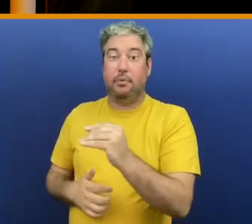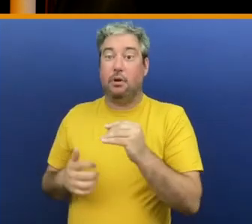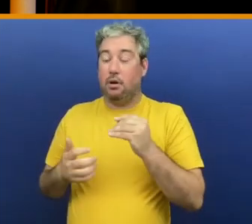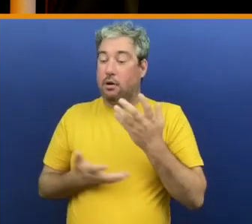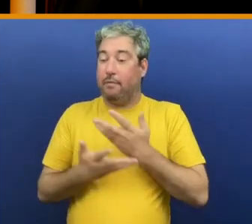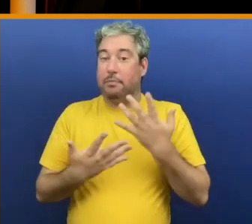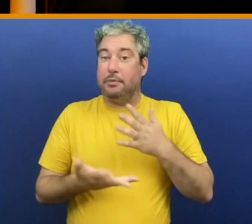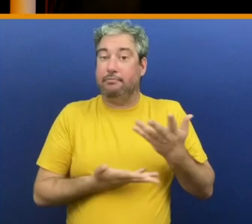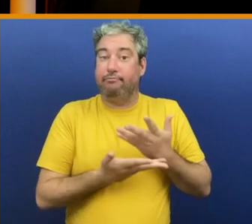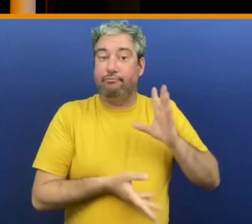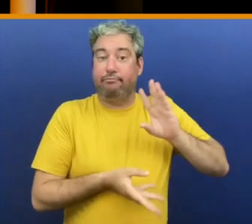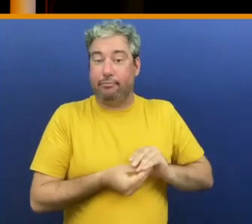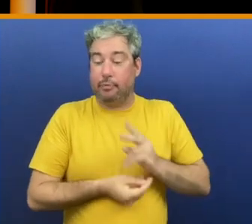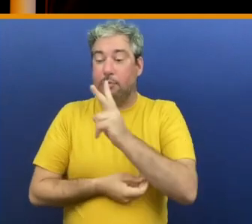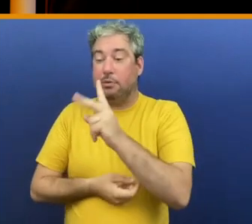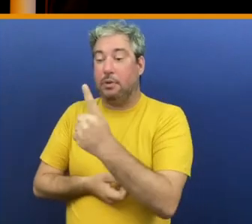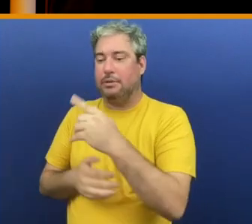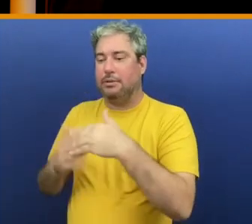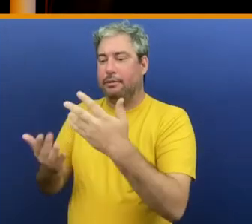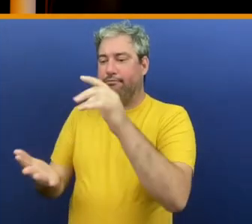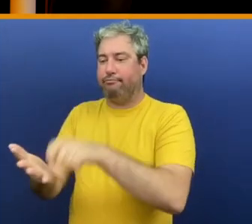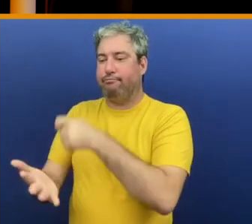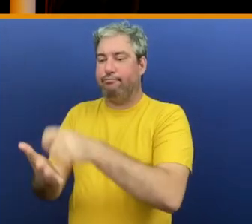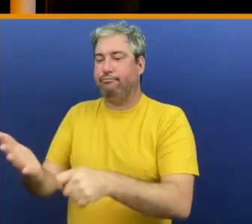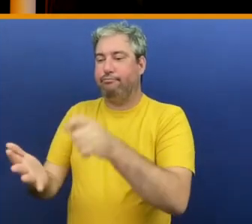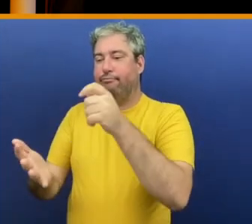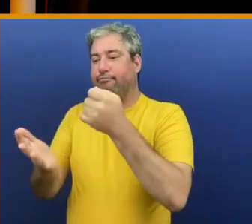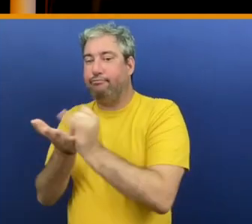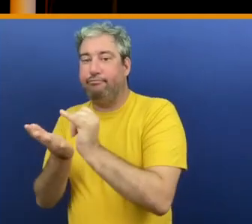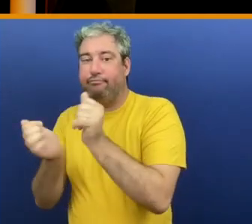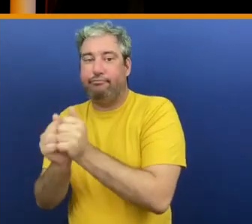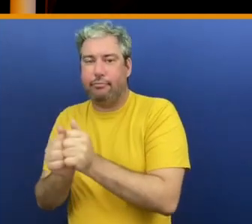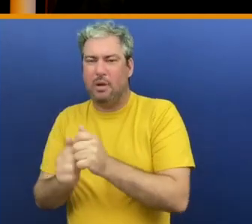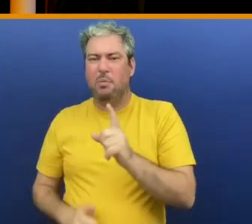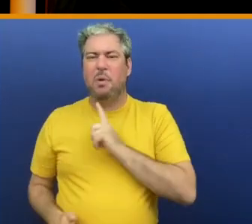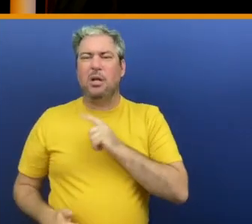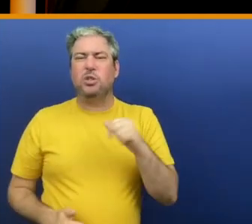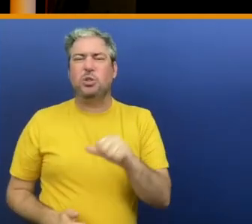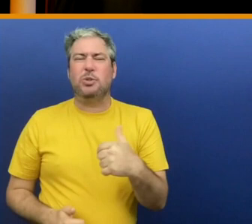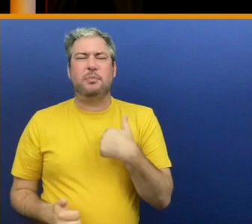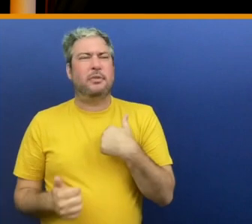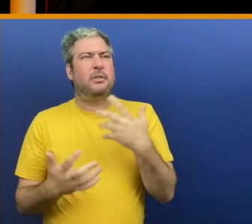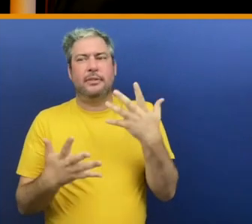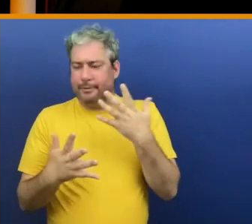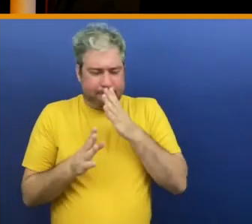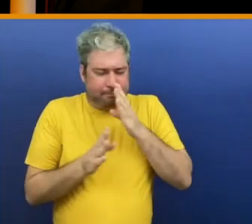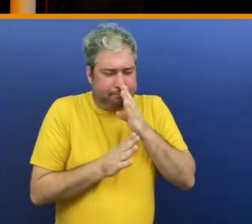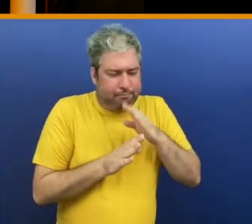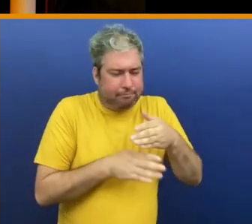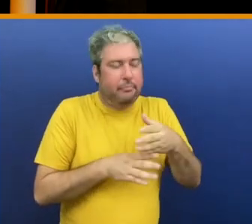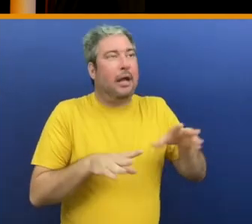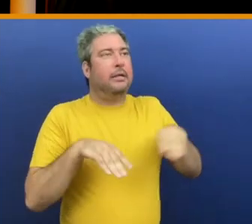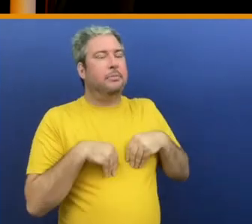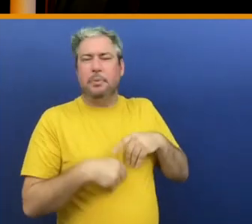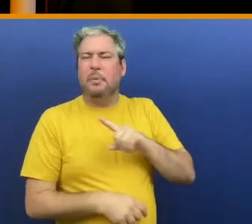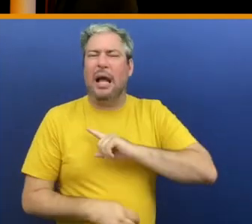such a secretive approach, one which hands all the control to the government and means Parliament is reduced to a procedural afterthought? But